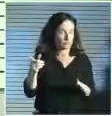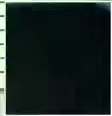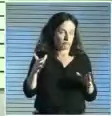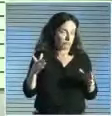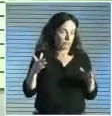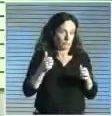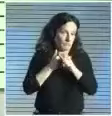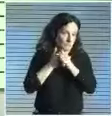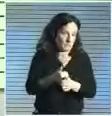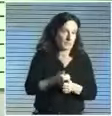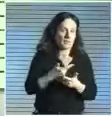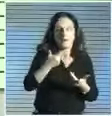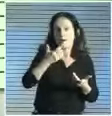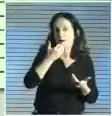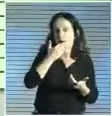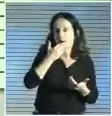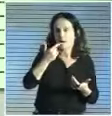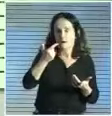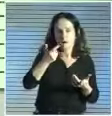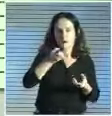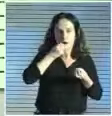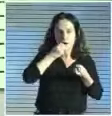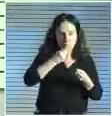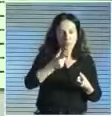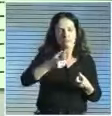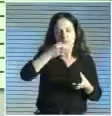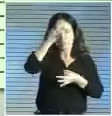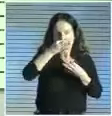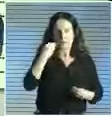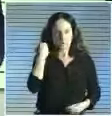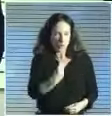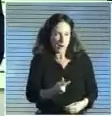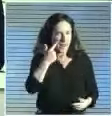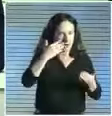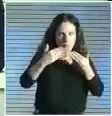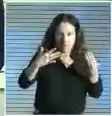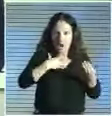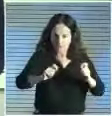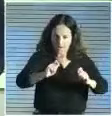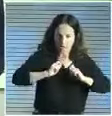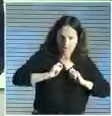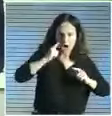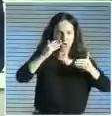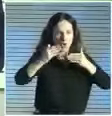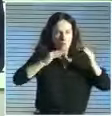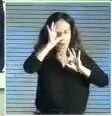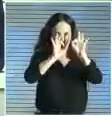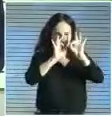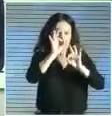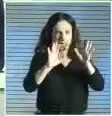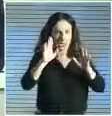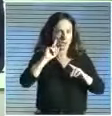and they can really be the next goal to follow. So it seems